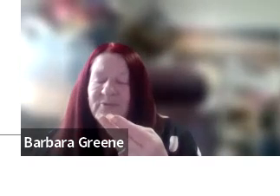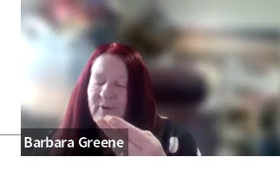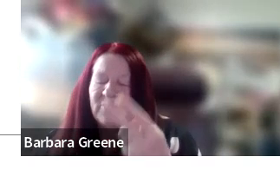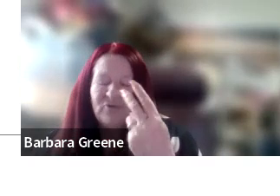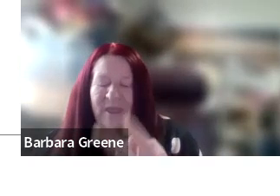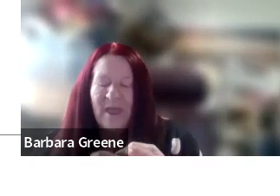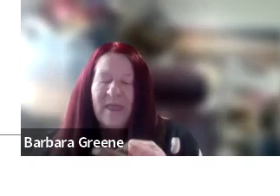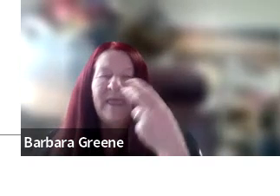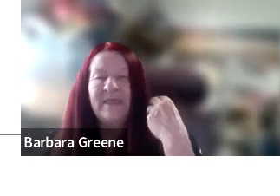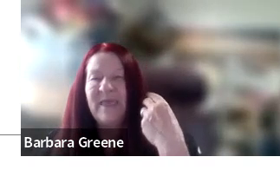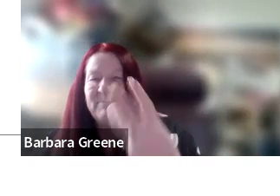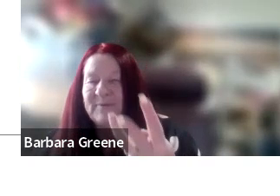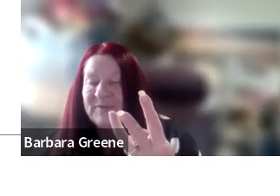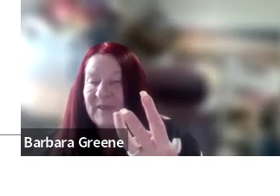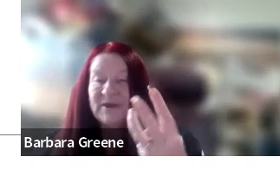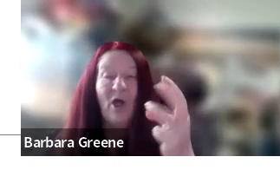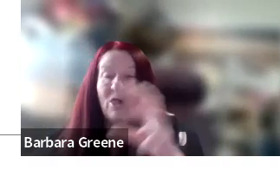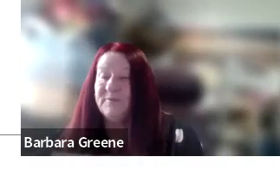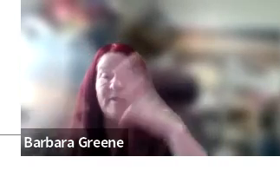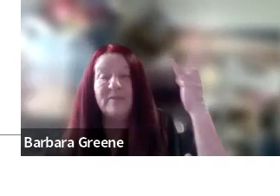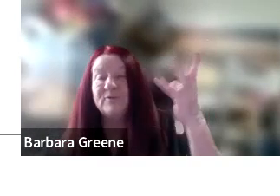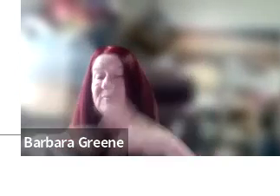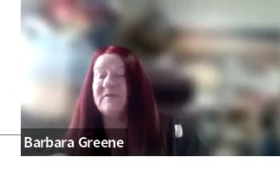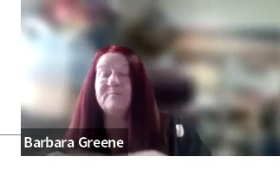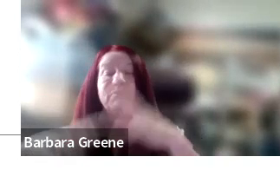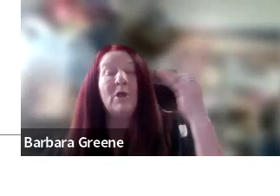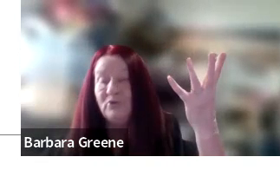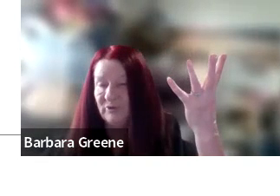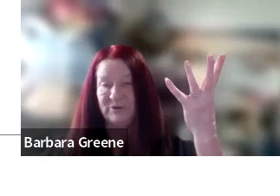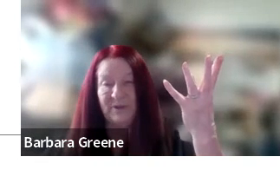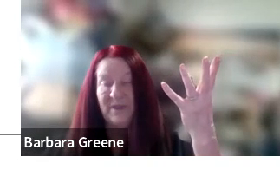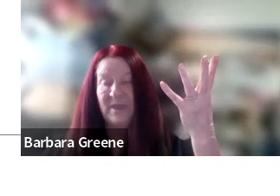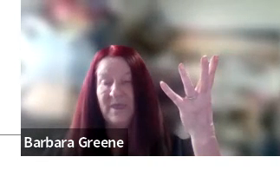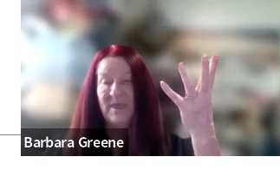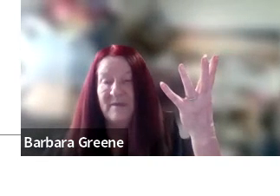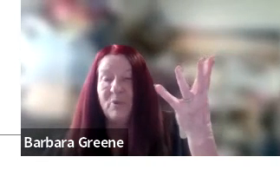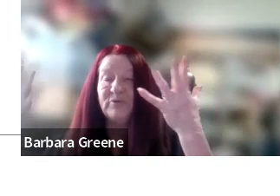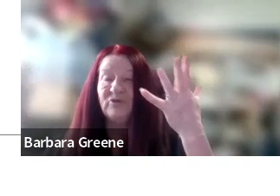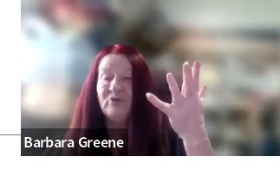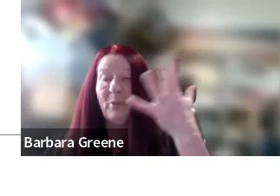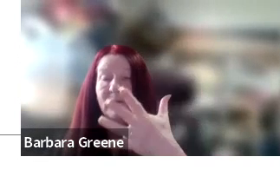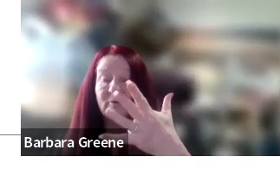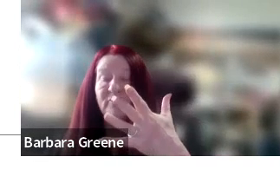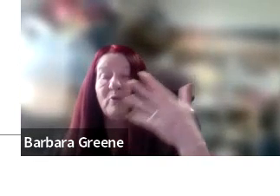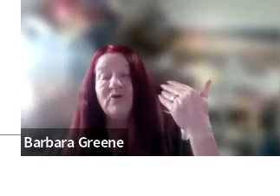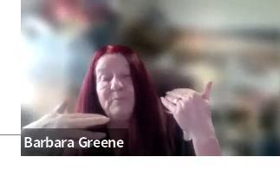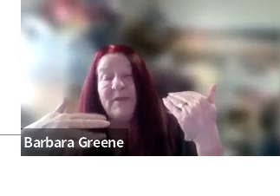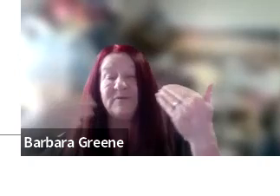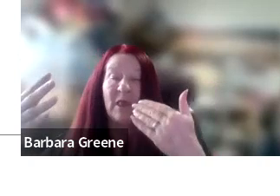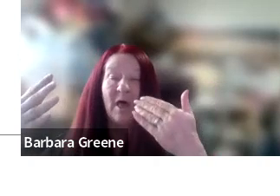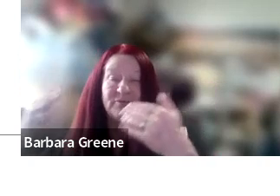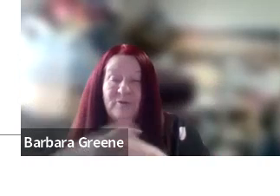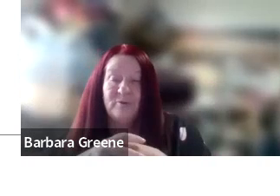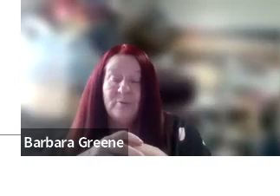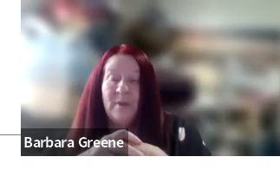HDI and KPFC, and all of a sudden there's this explosion of potential partners, which